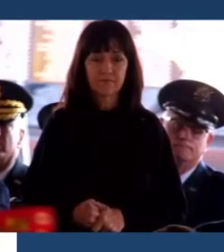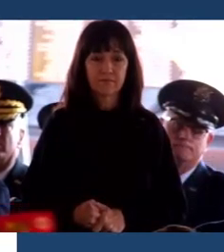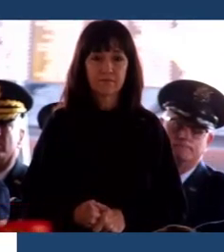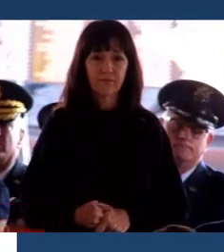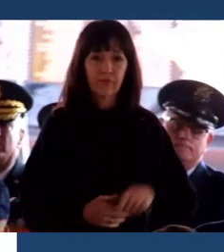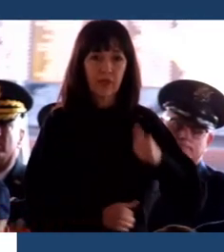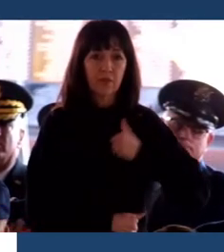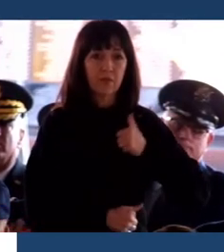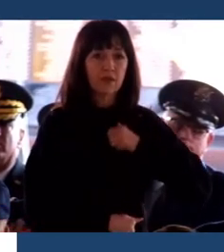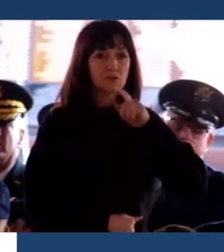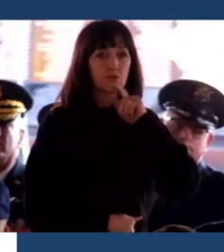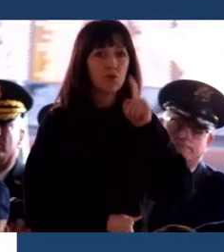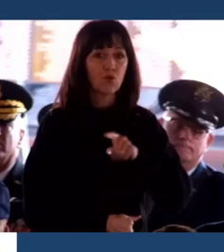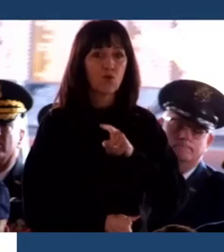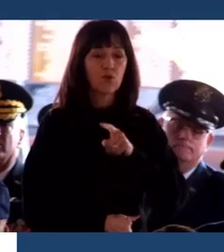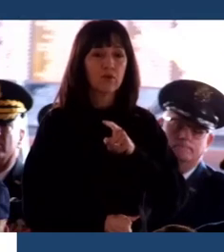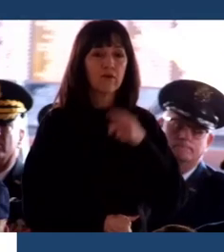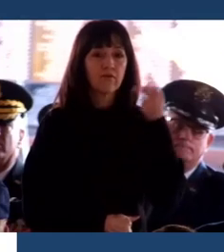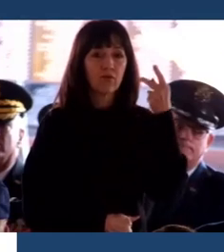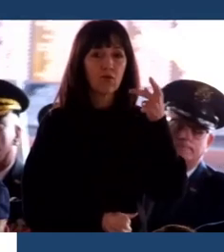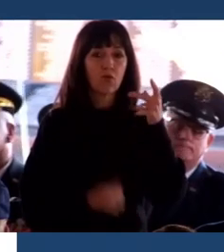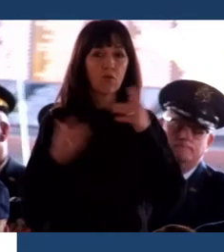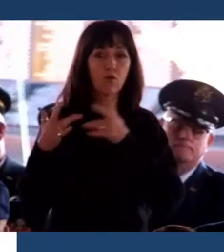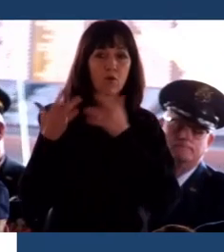Military Order of the Purple Heart.